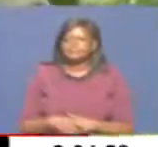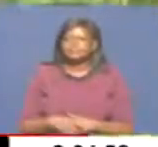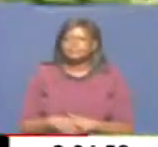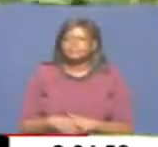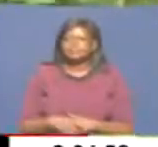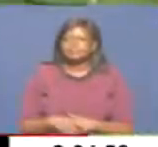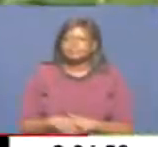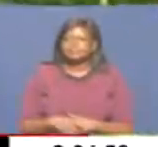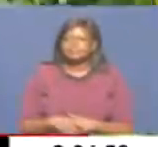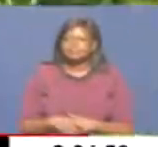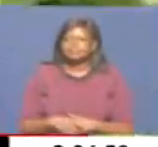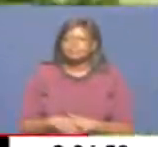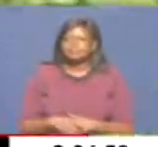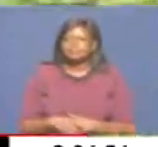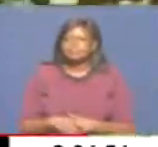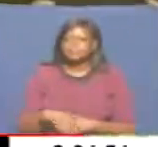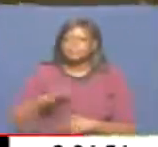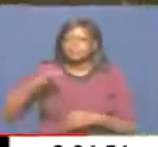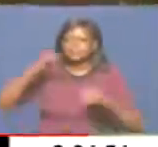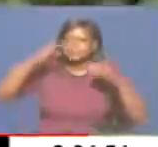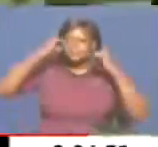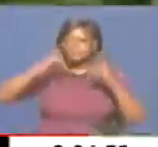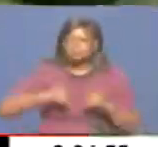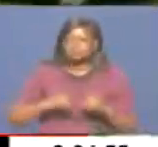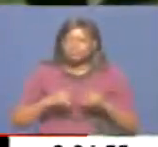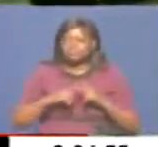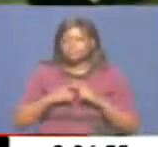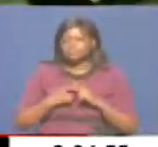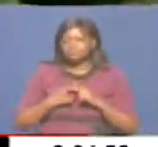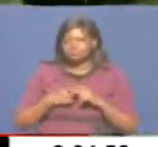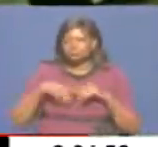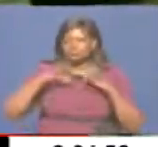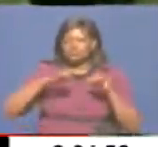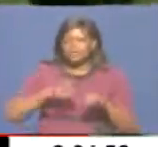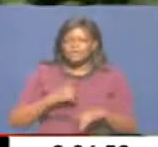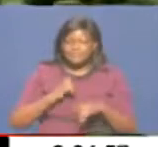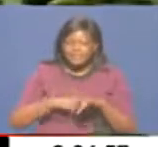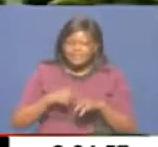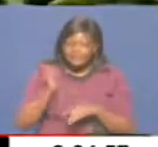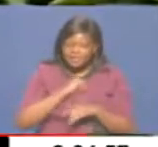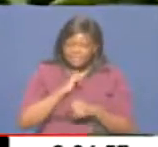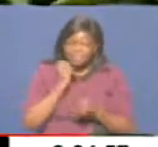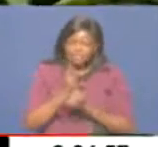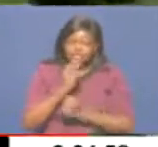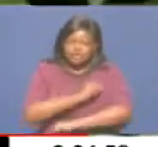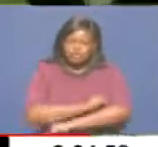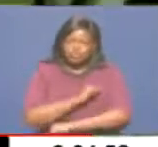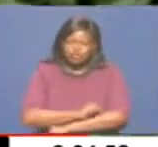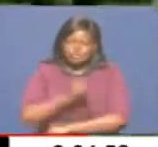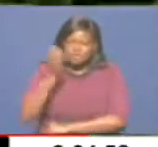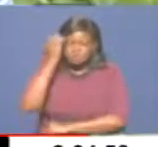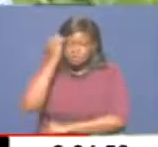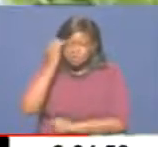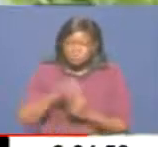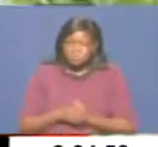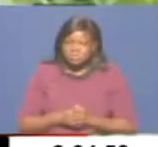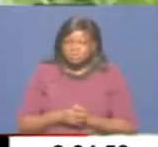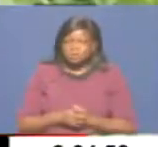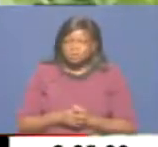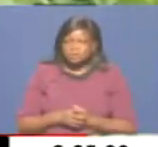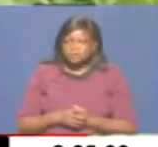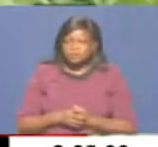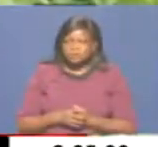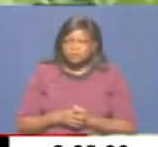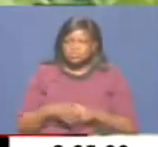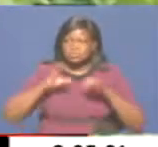County decided to venture into farming soon after he completed his secondary school education. Tuko tunafikiria ukulima inafaa